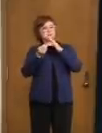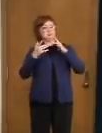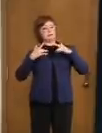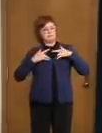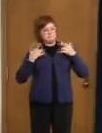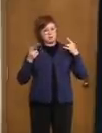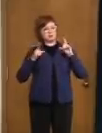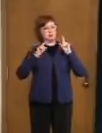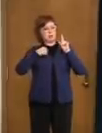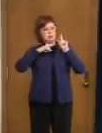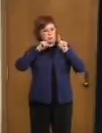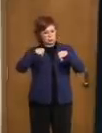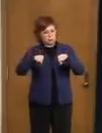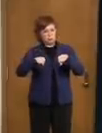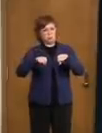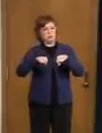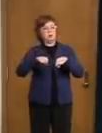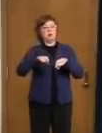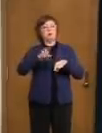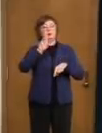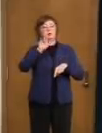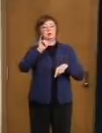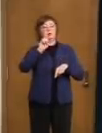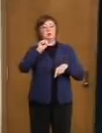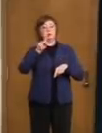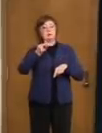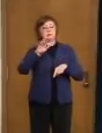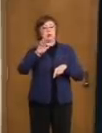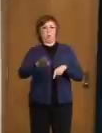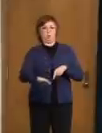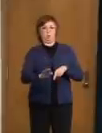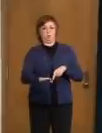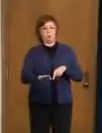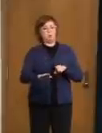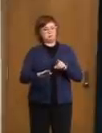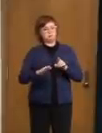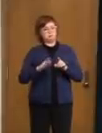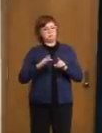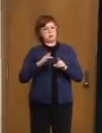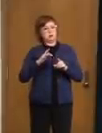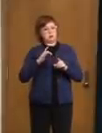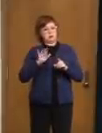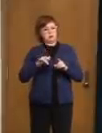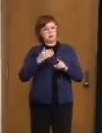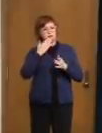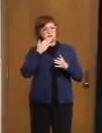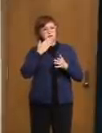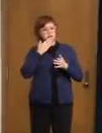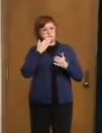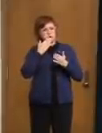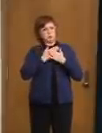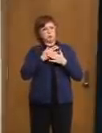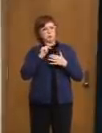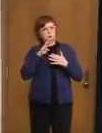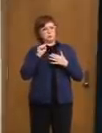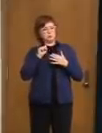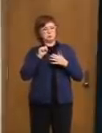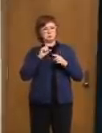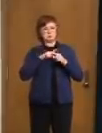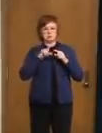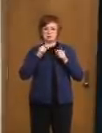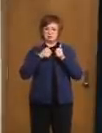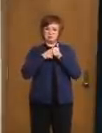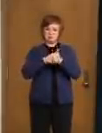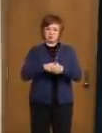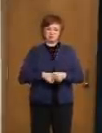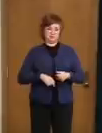level and even see a downward trend. If all of us don't comply, it just takes maybe 5-10%